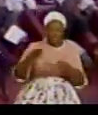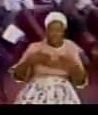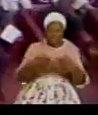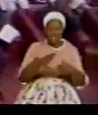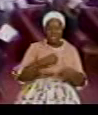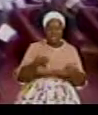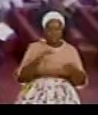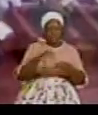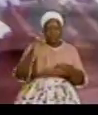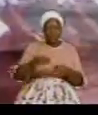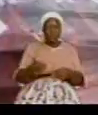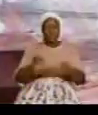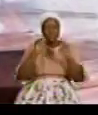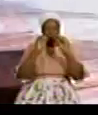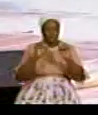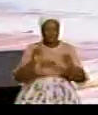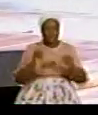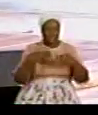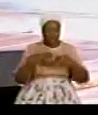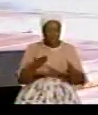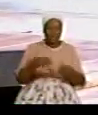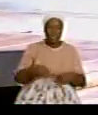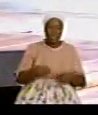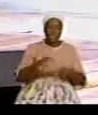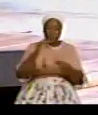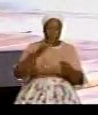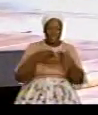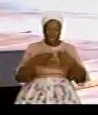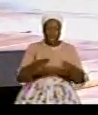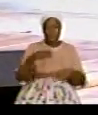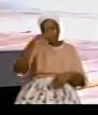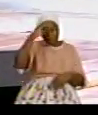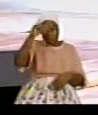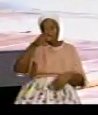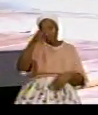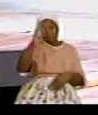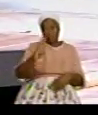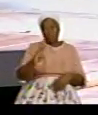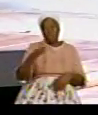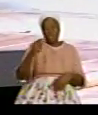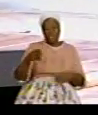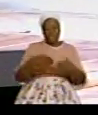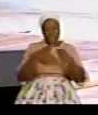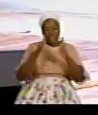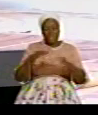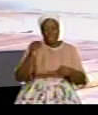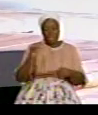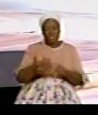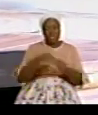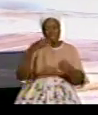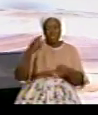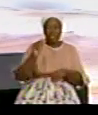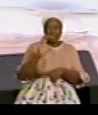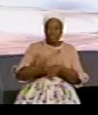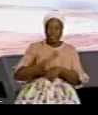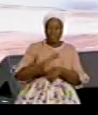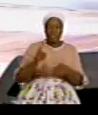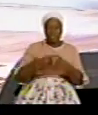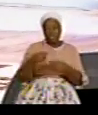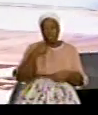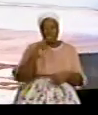a spirit-guided man of God, the leader in the church? It tells